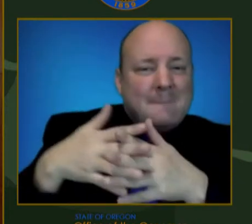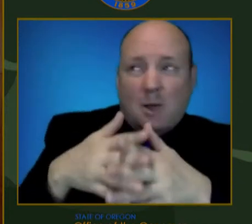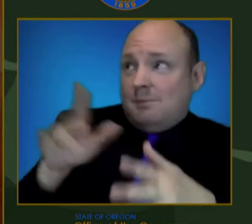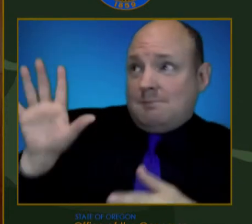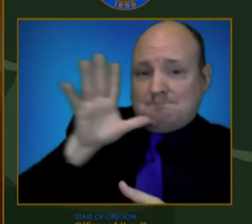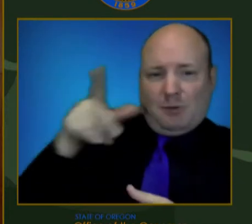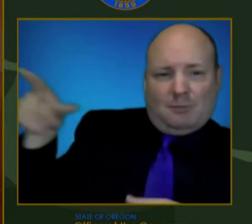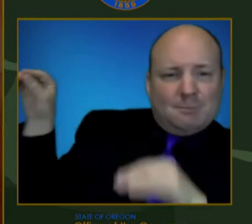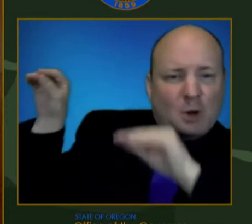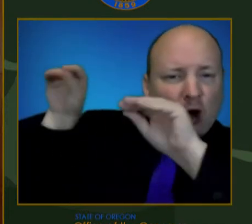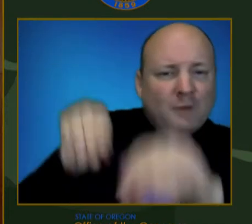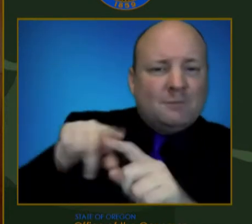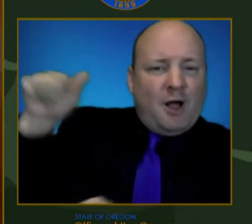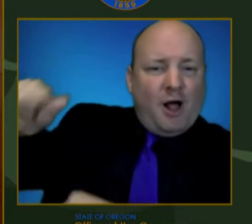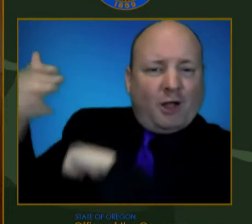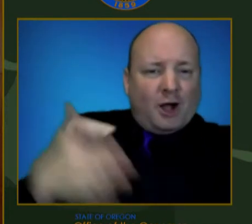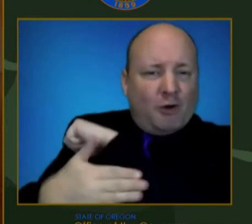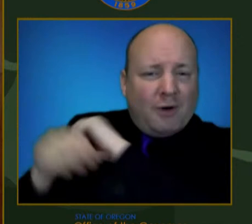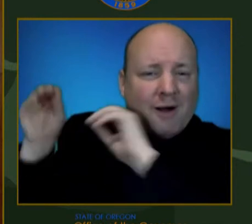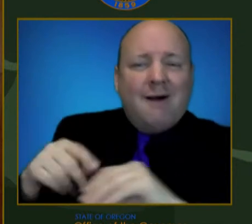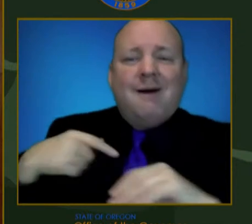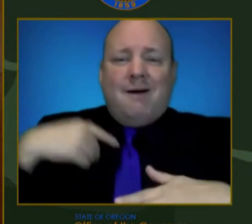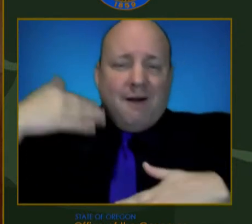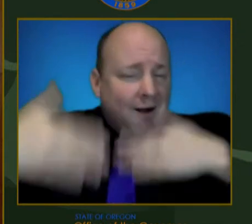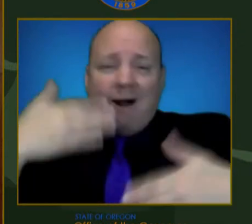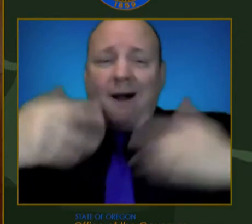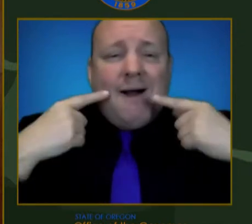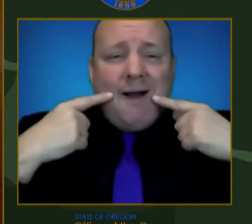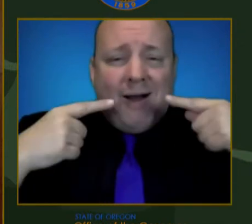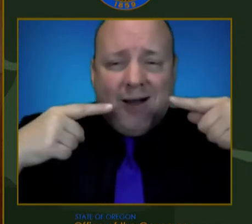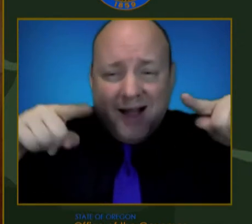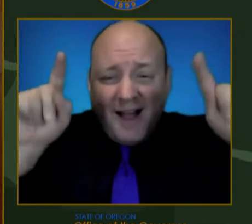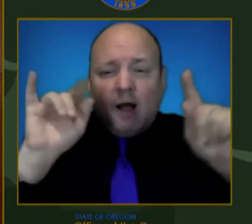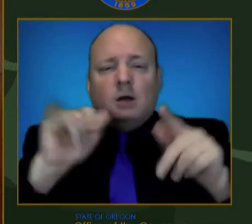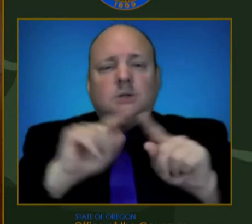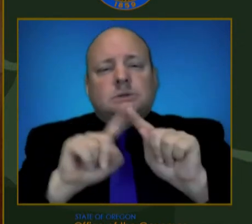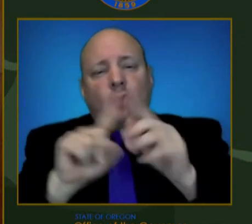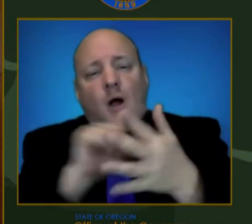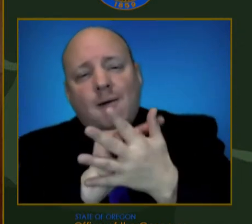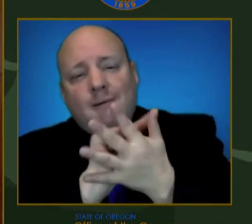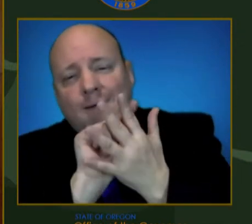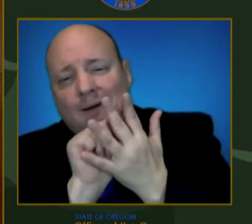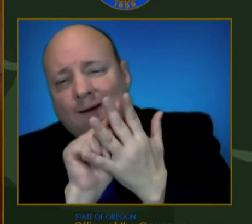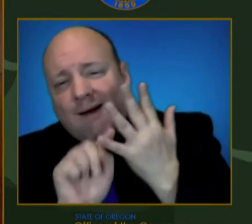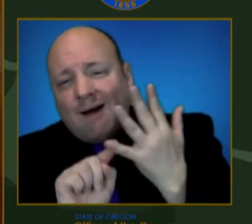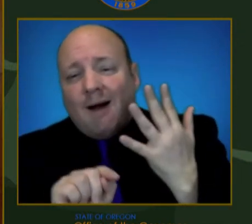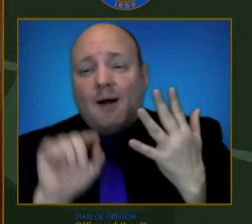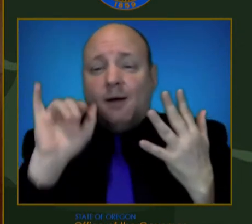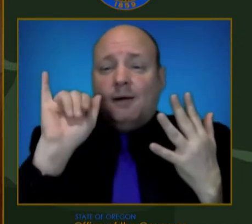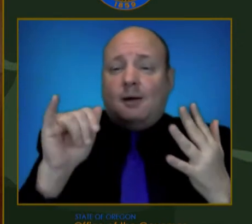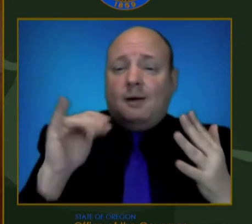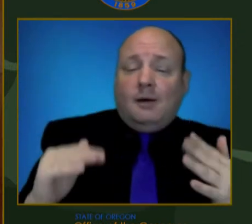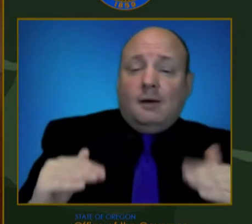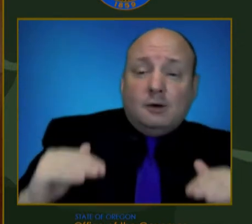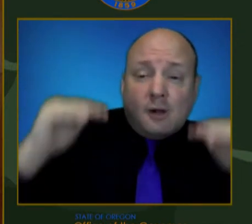program, learning the skills needed to truly take her career to the next level as a maritime